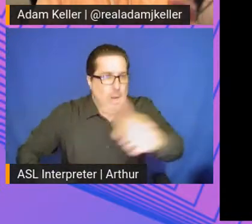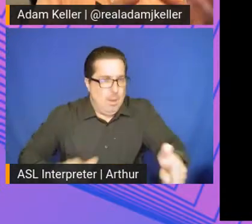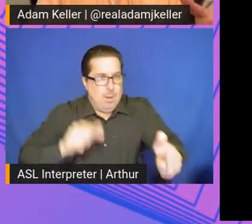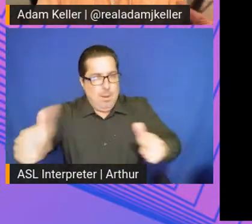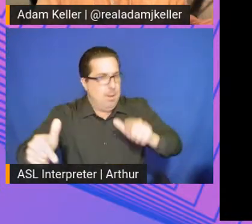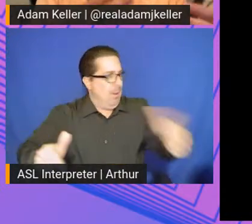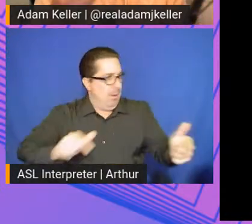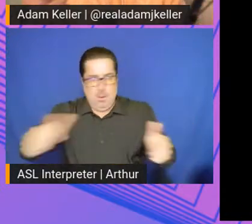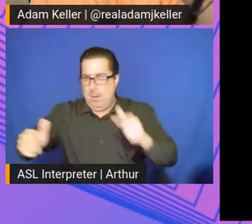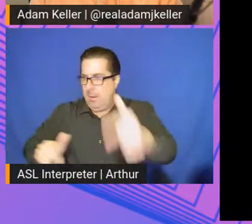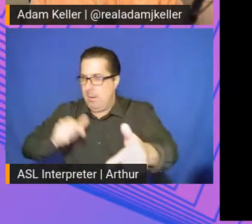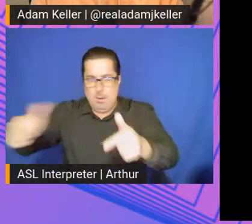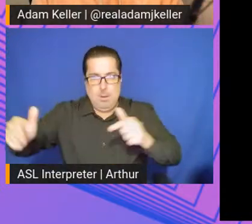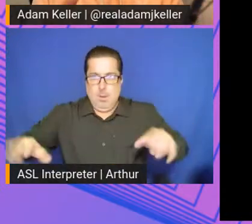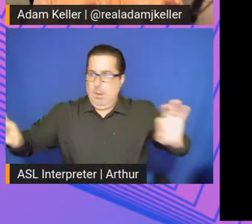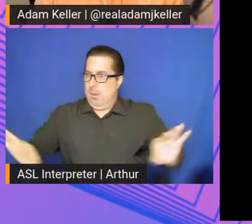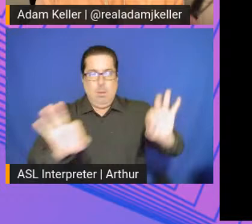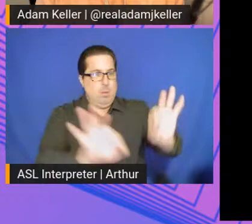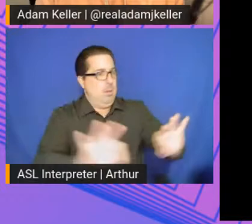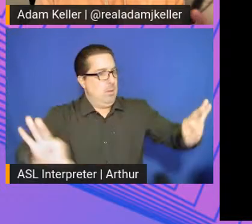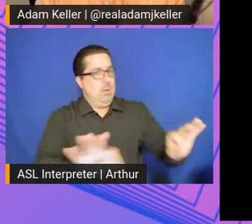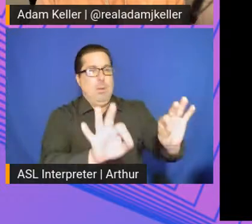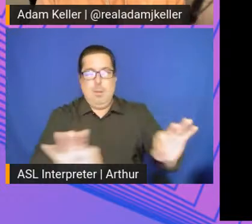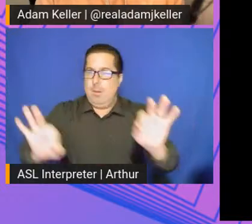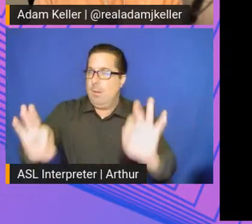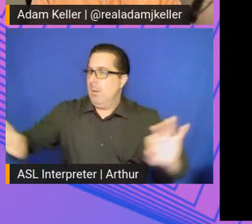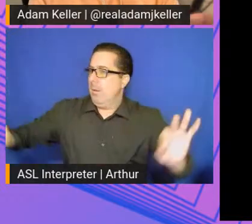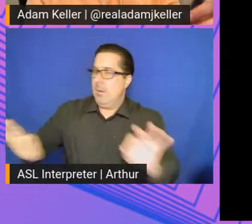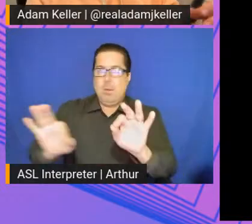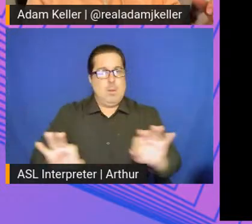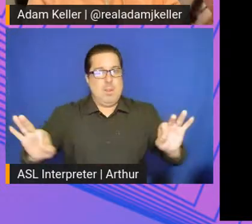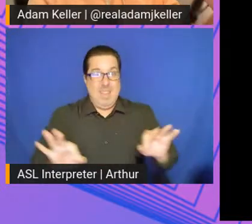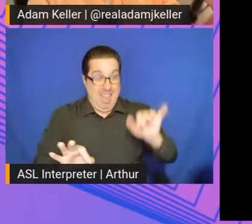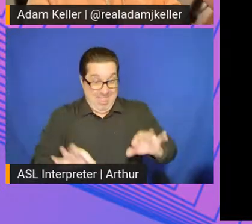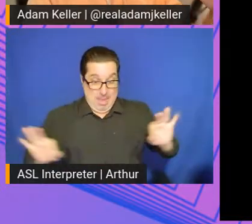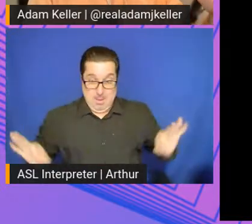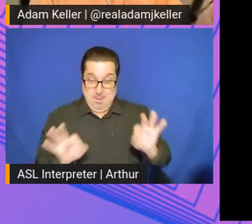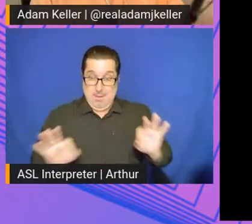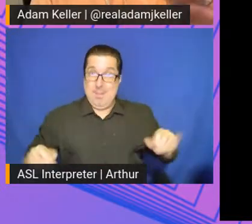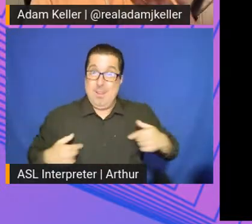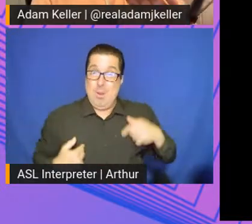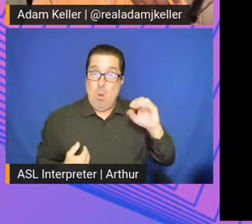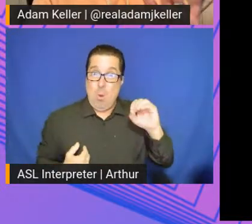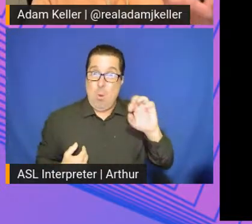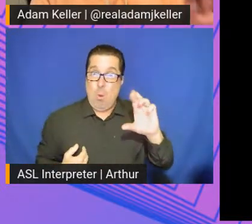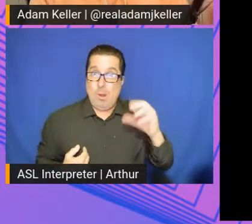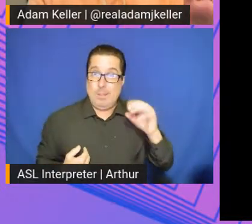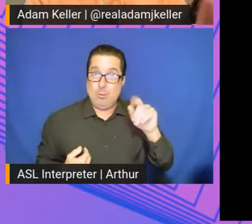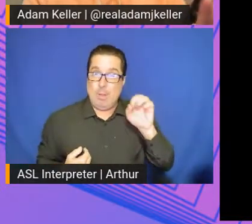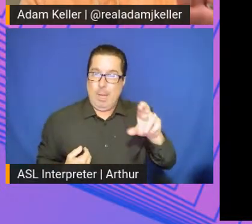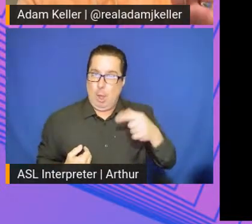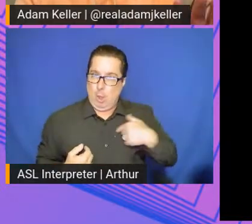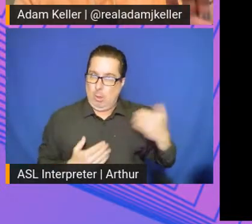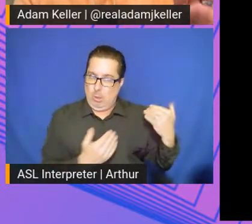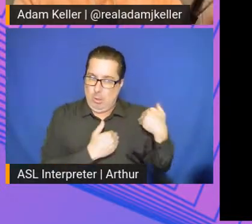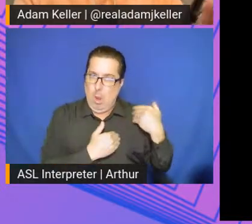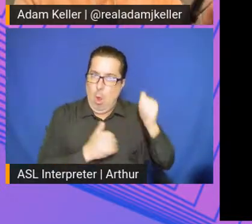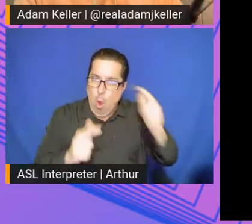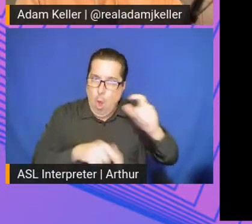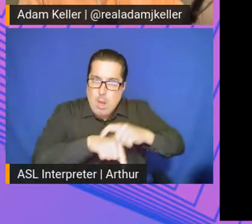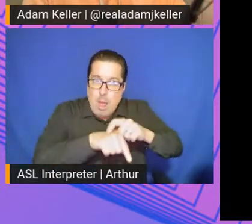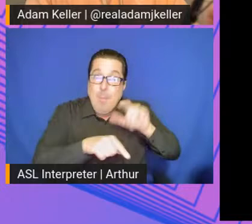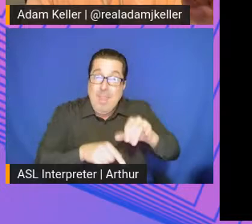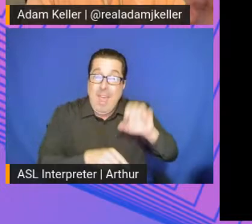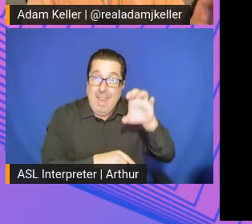of your cluster, of your containers, is being met at all times. So Amazon ECS is a fully managed container